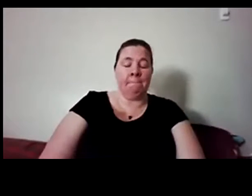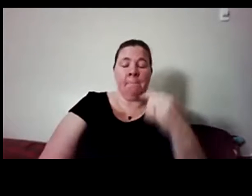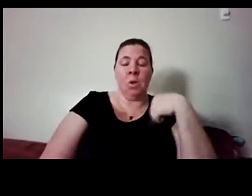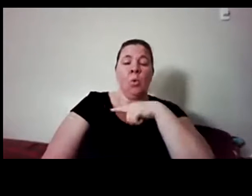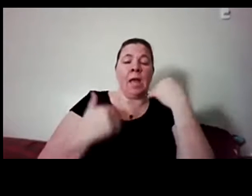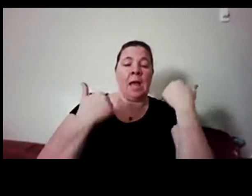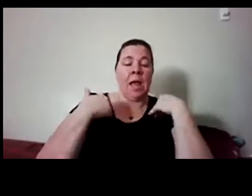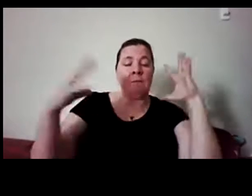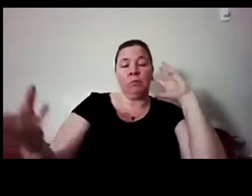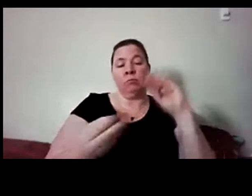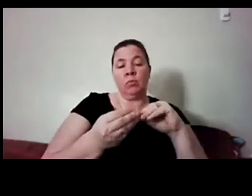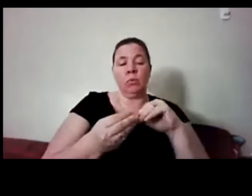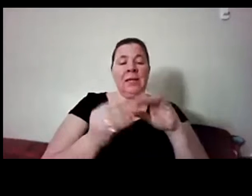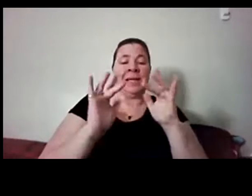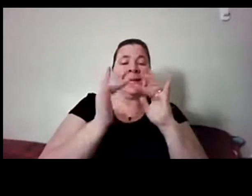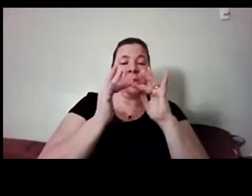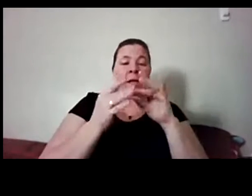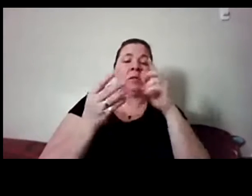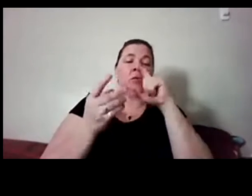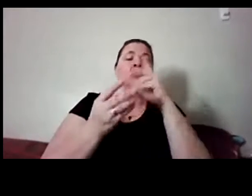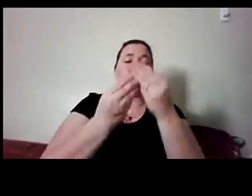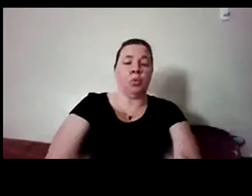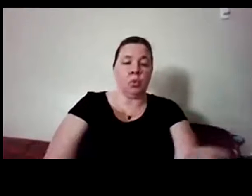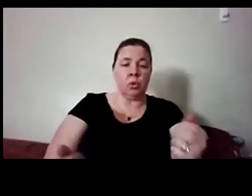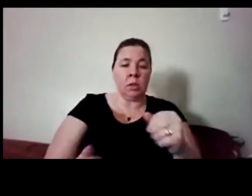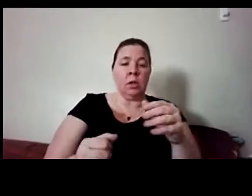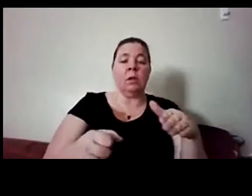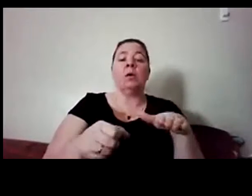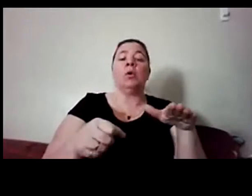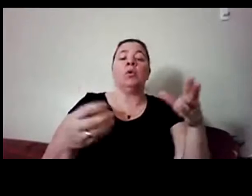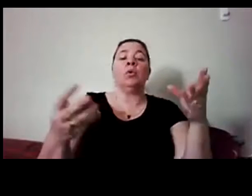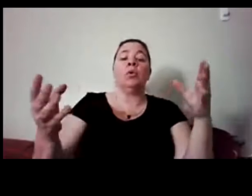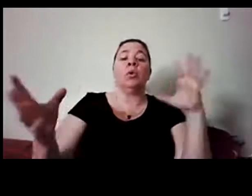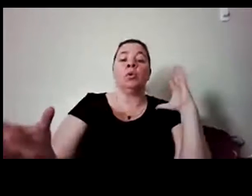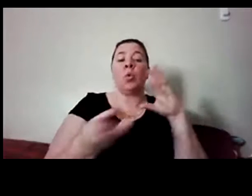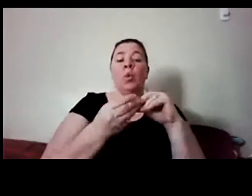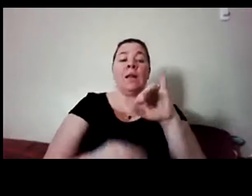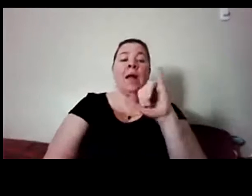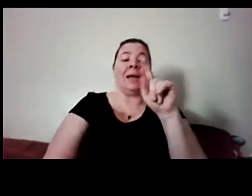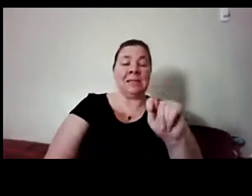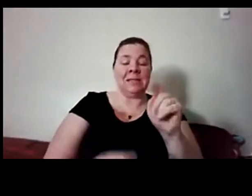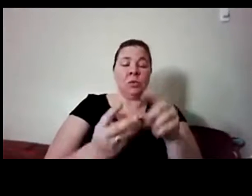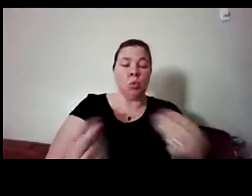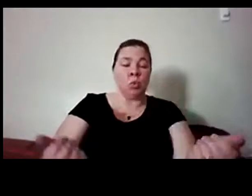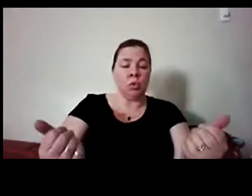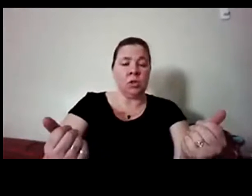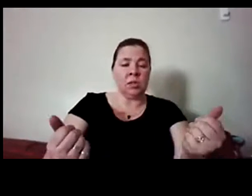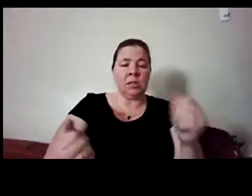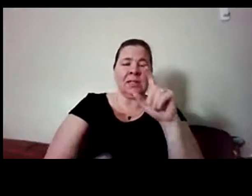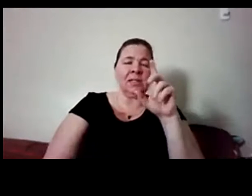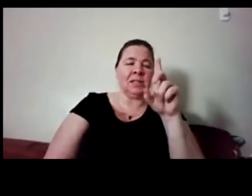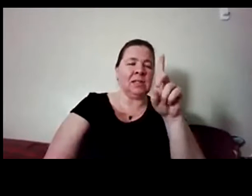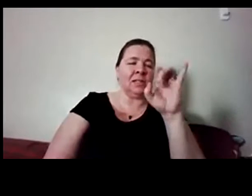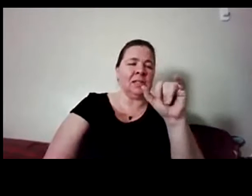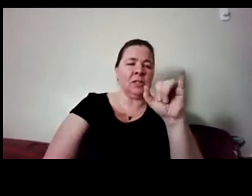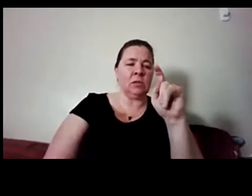total internet solution, a total IT solution, a total digital solution. Same thing. I